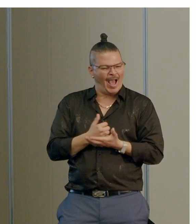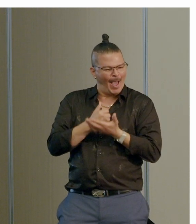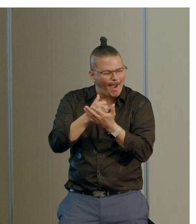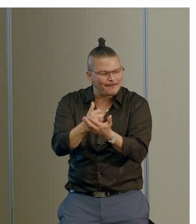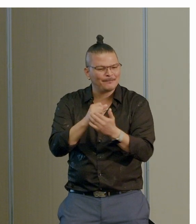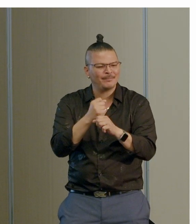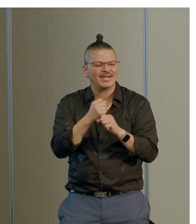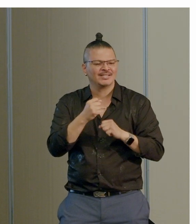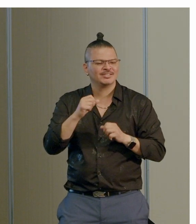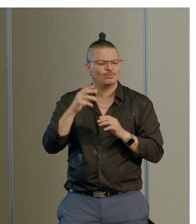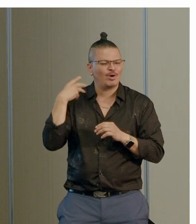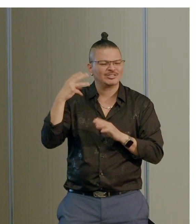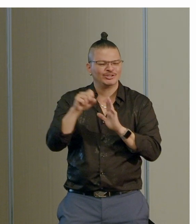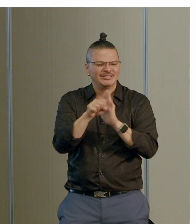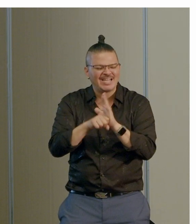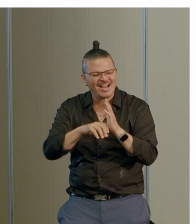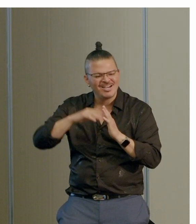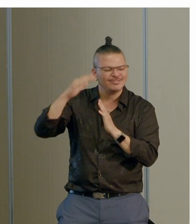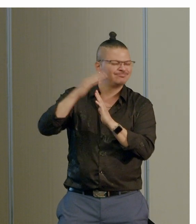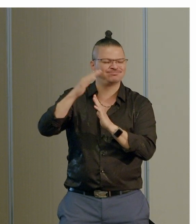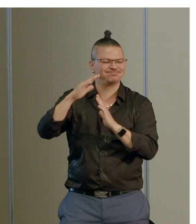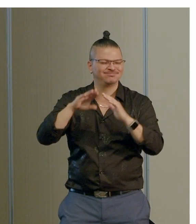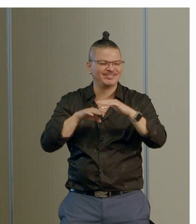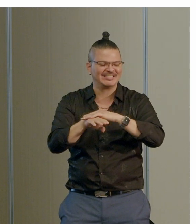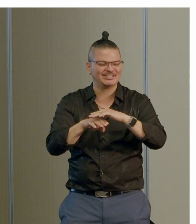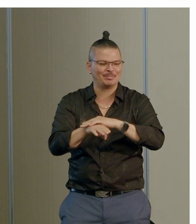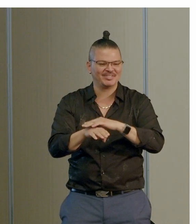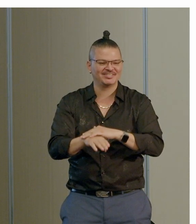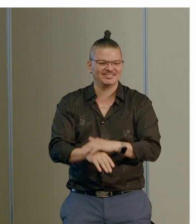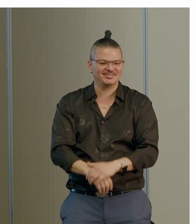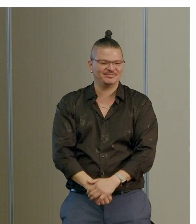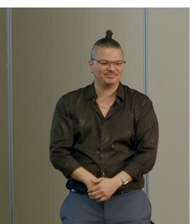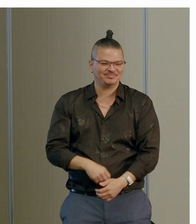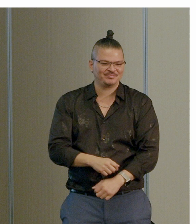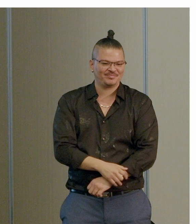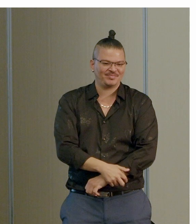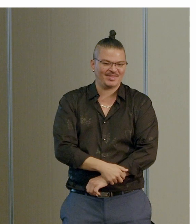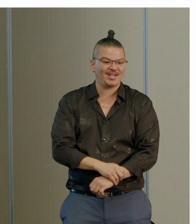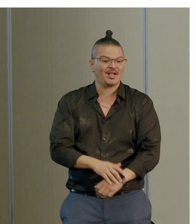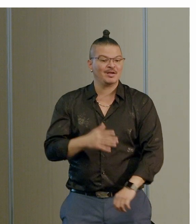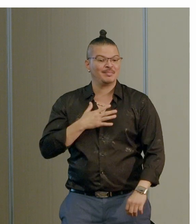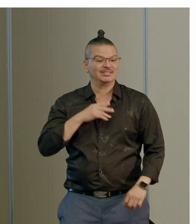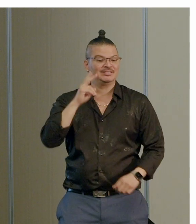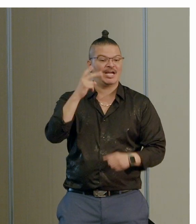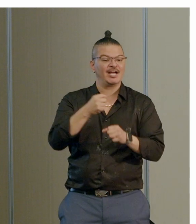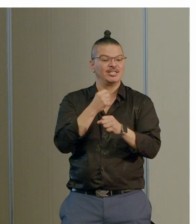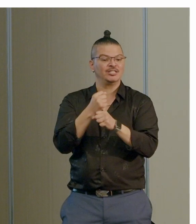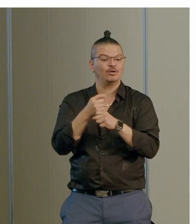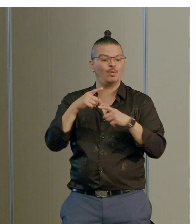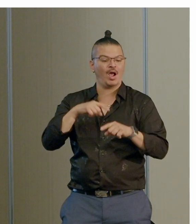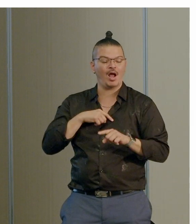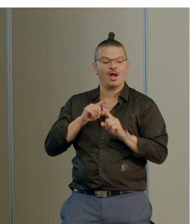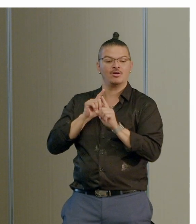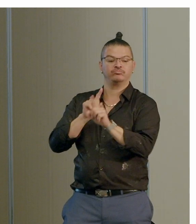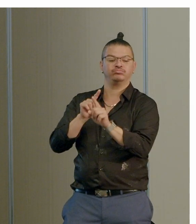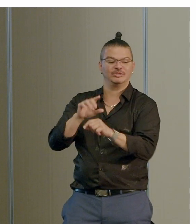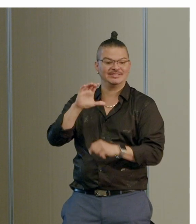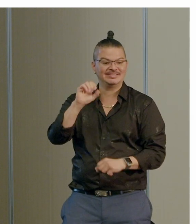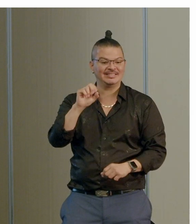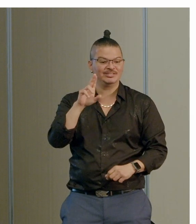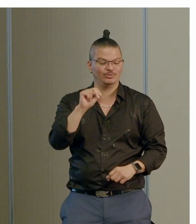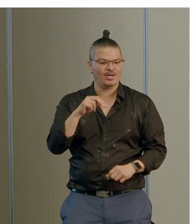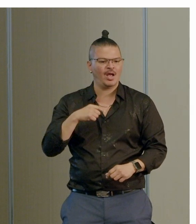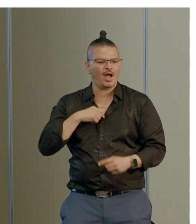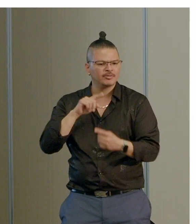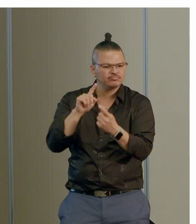accessible. My second year at CSUN, I met some staff from the state of California, and I learned